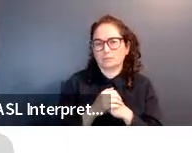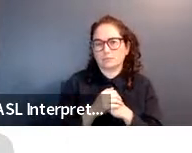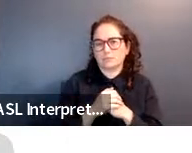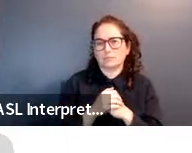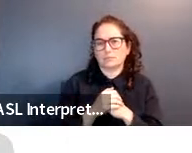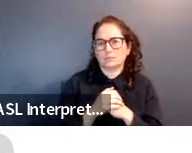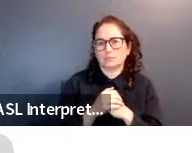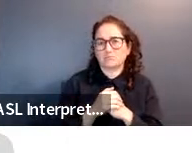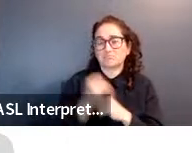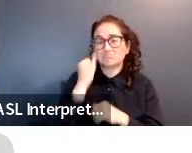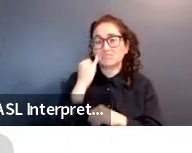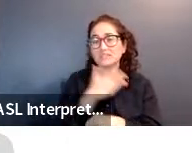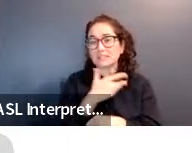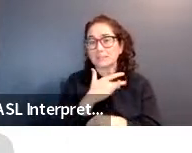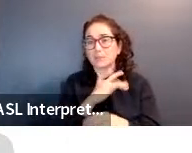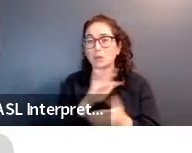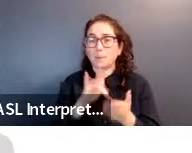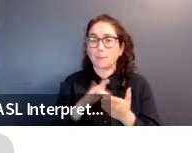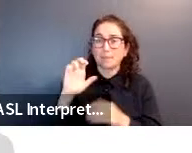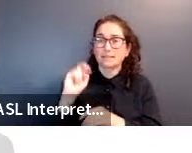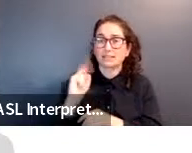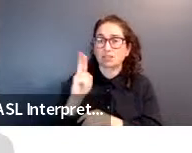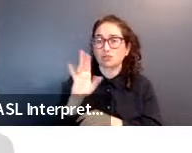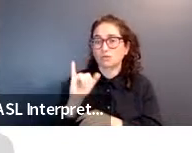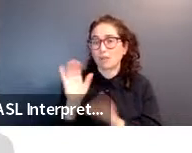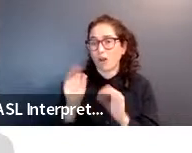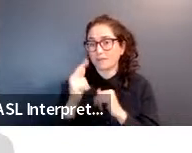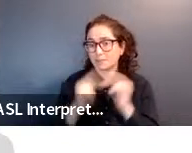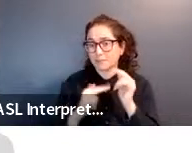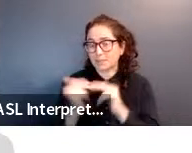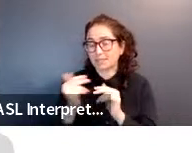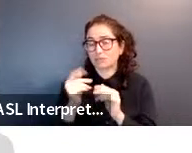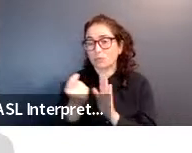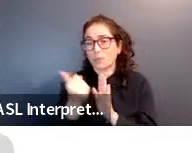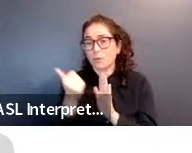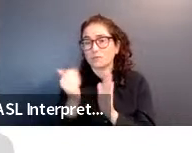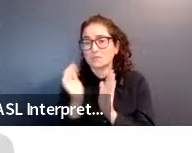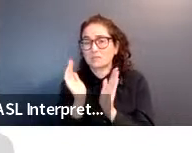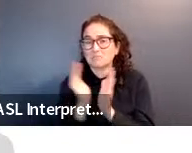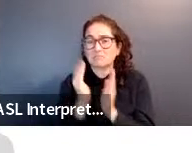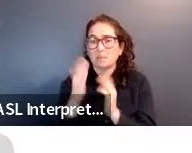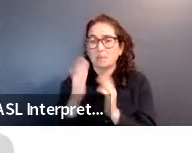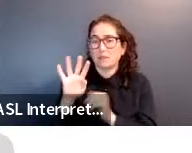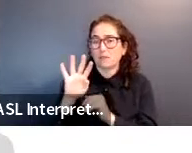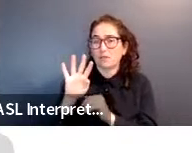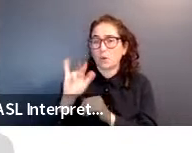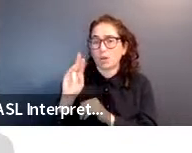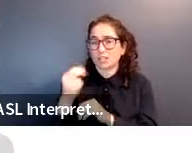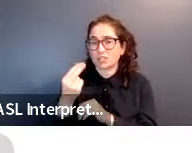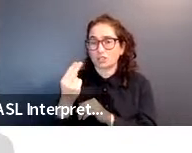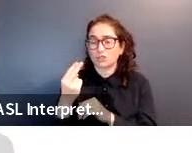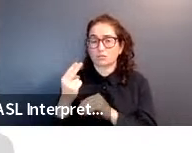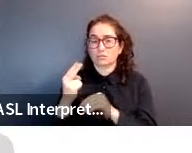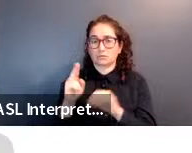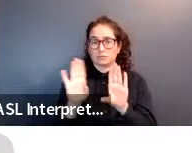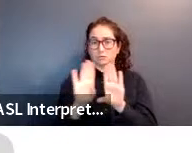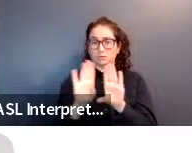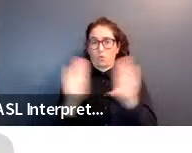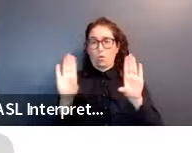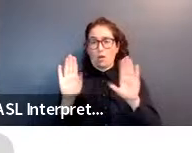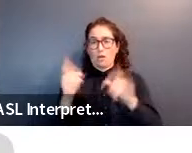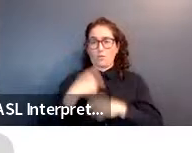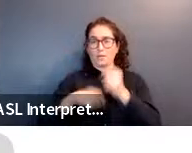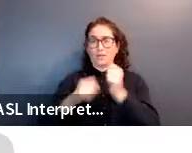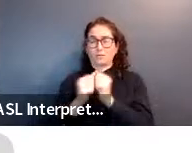If a typical mid-century office building removes a thin, say 4-inch, in this case, curtain wall, to replace it with